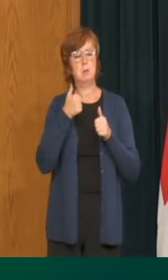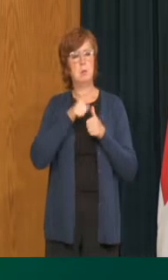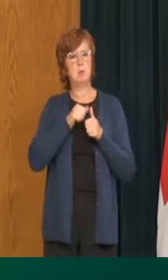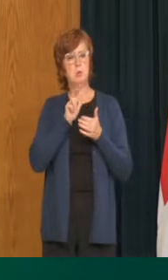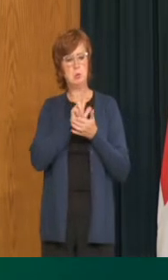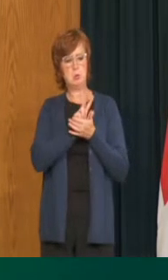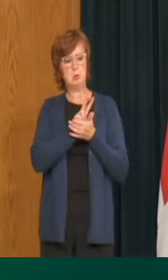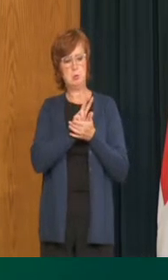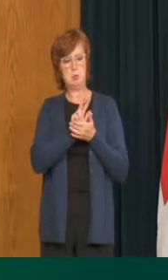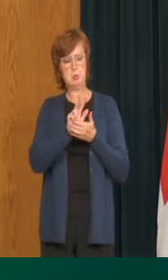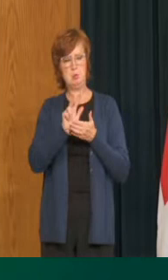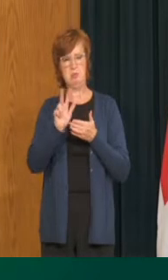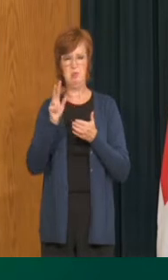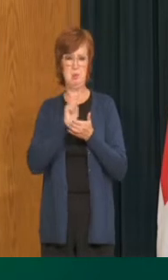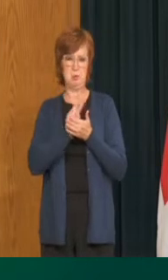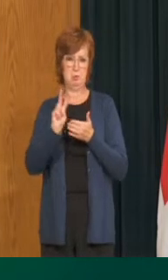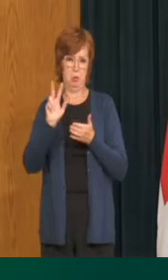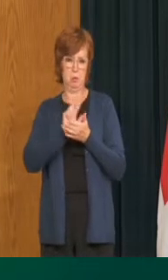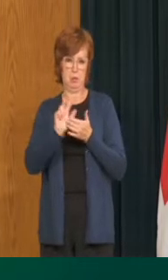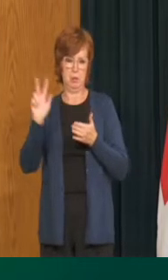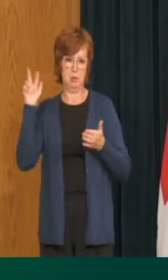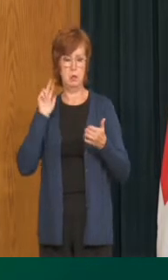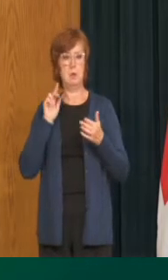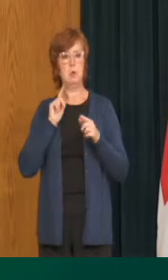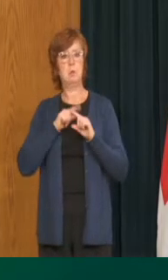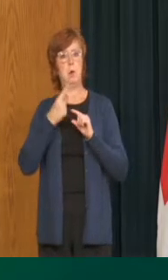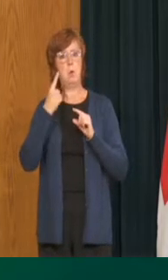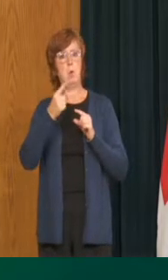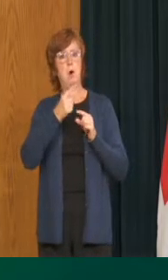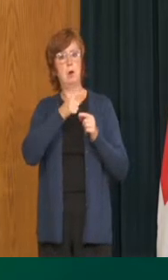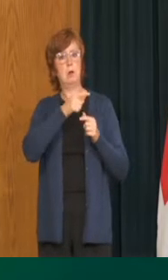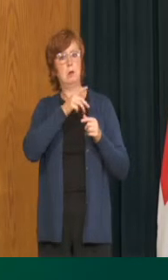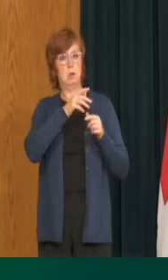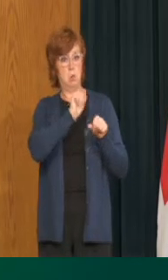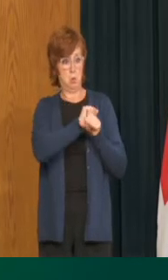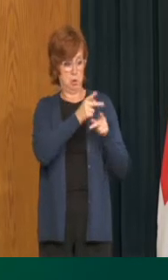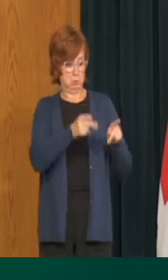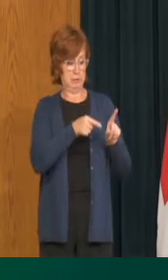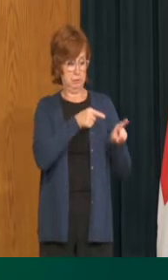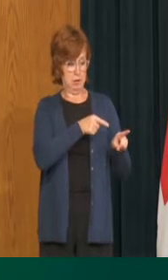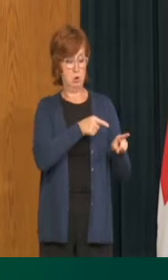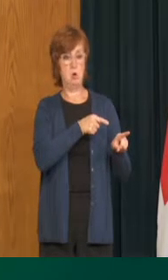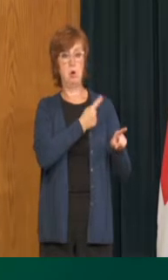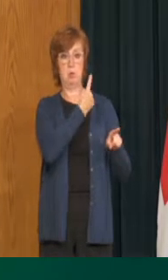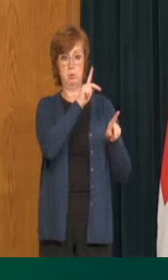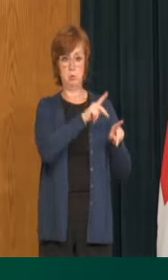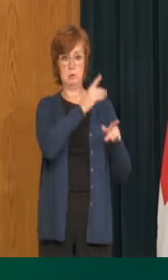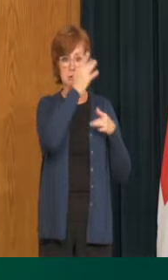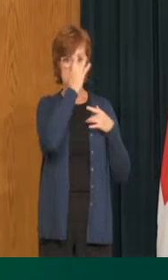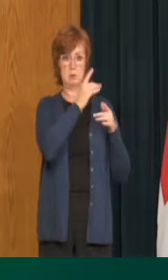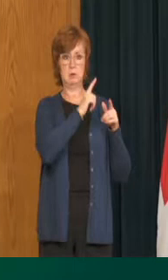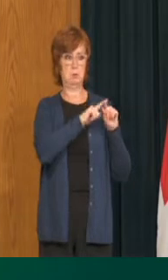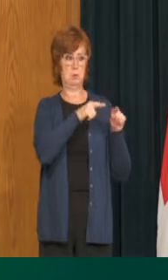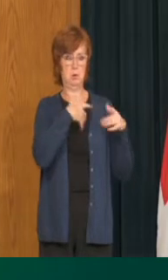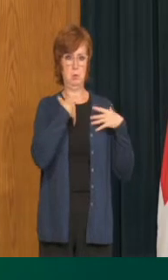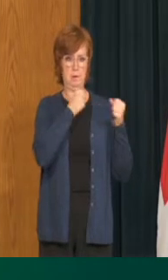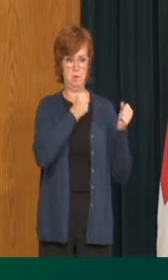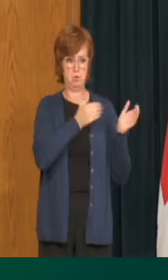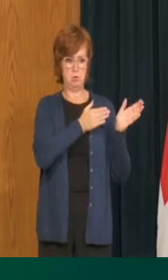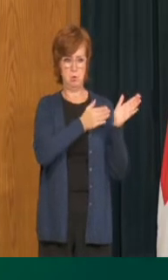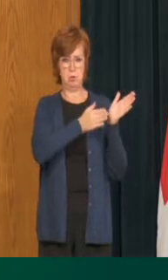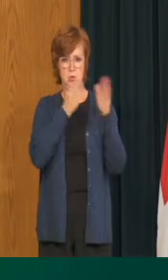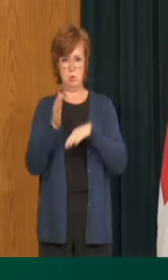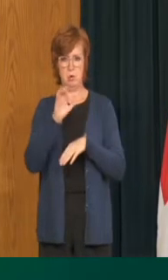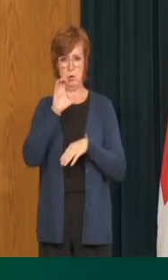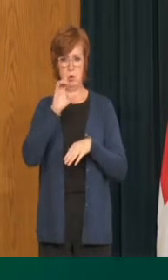ago. But over time, in 2 weeks or so, cases recover. So it's important to recognize